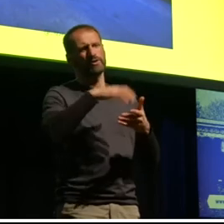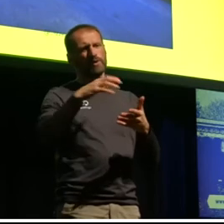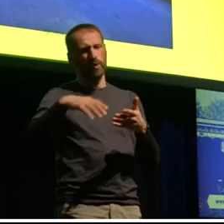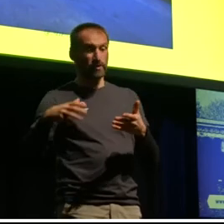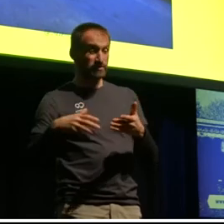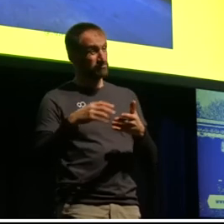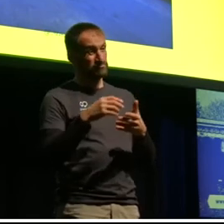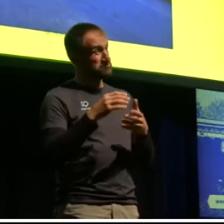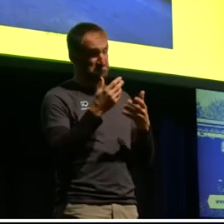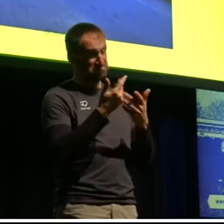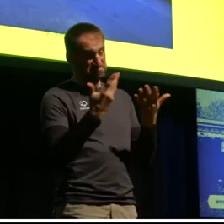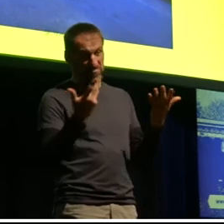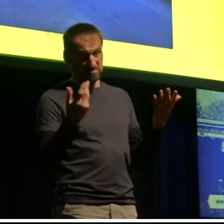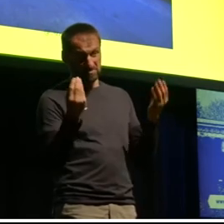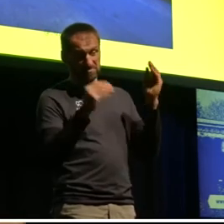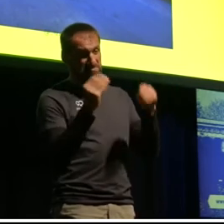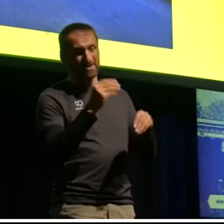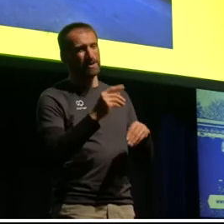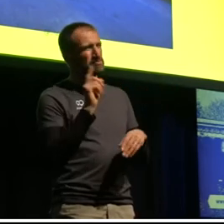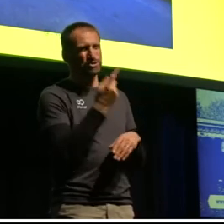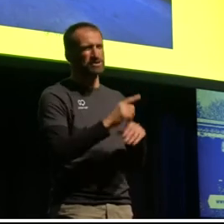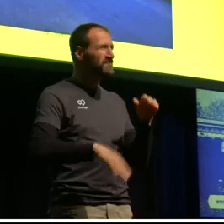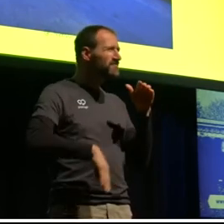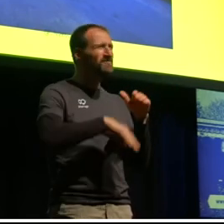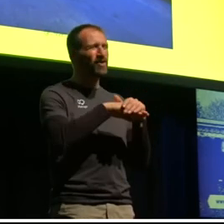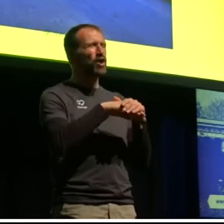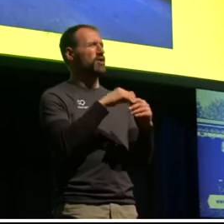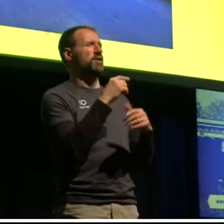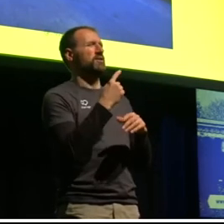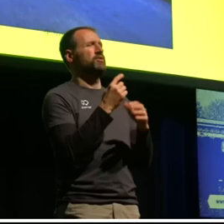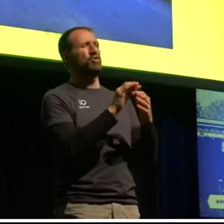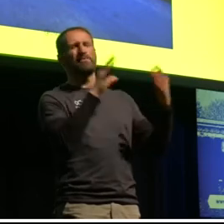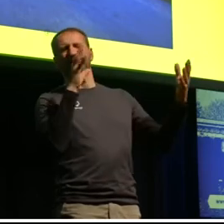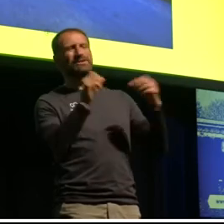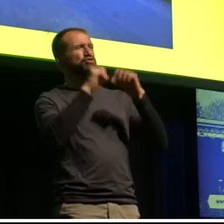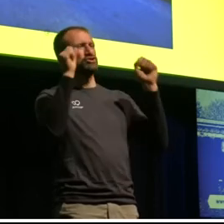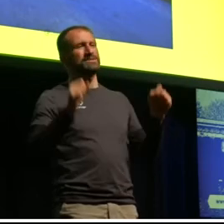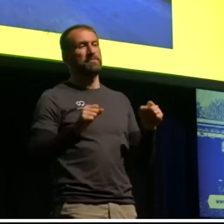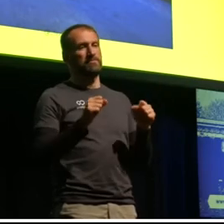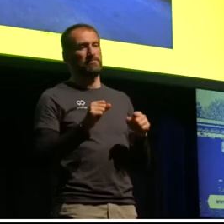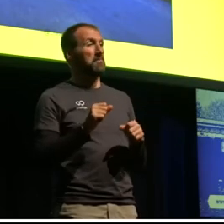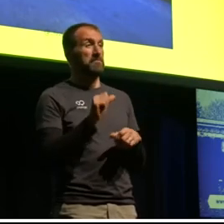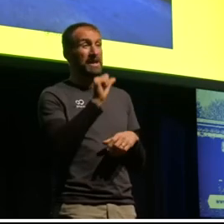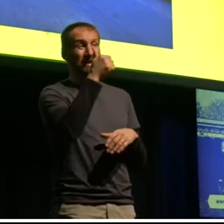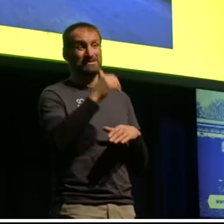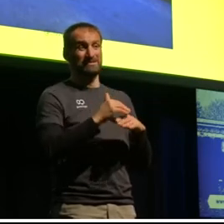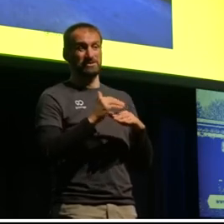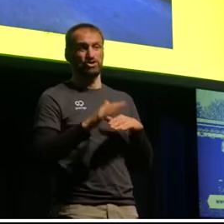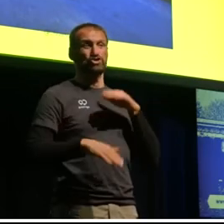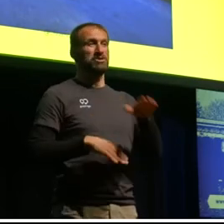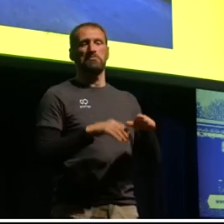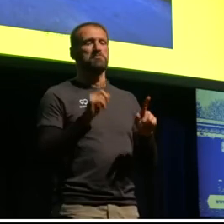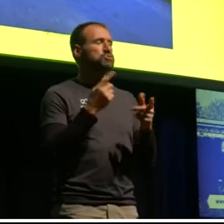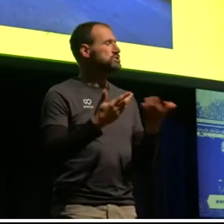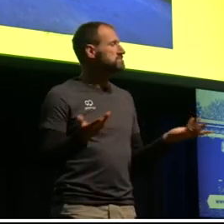fully independently running system as the first day. So start with something where you just have